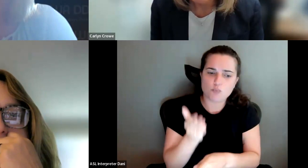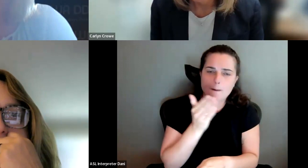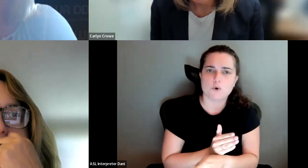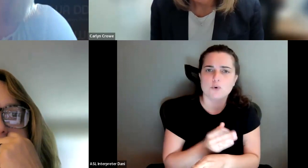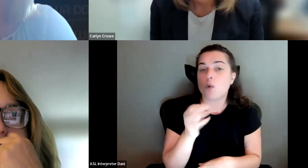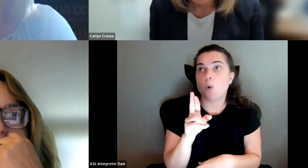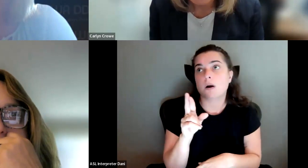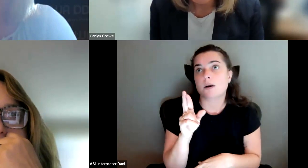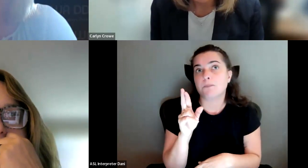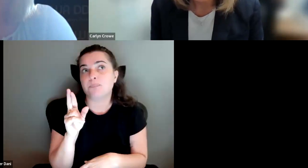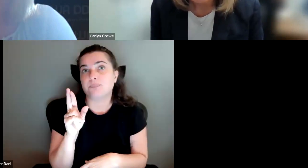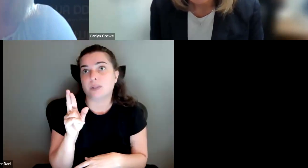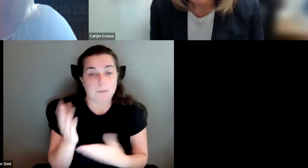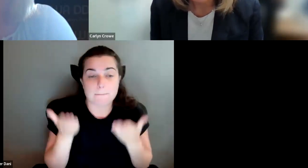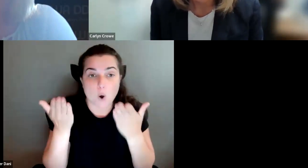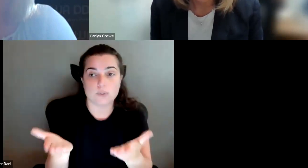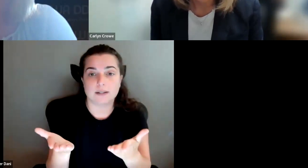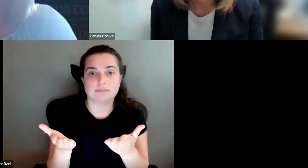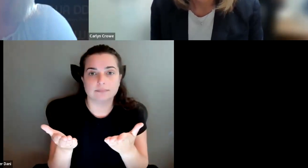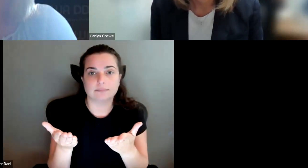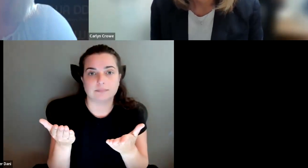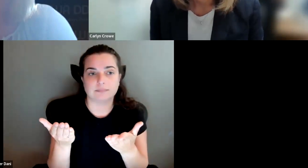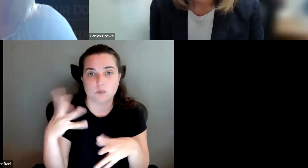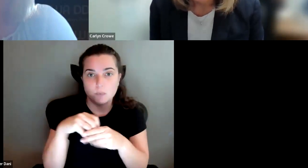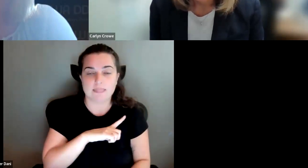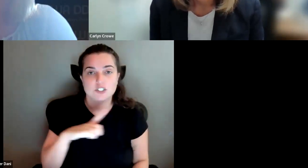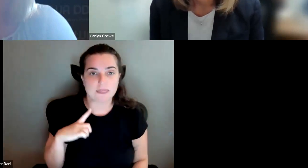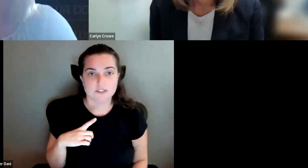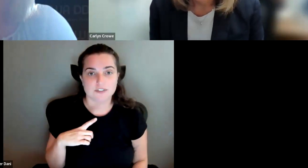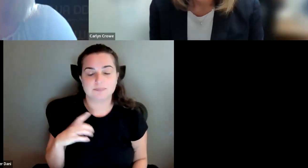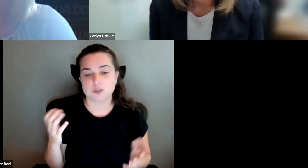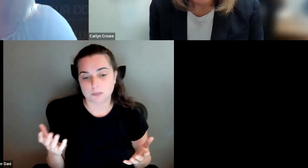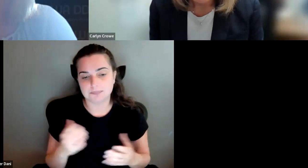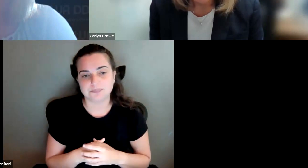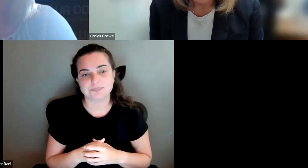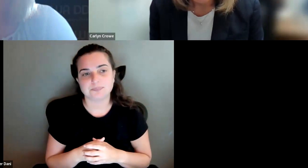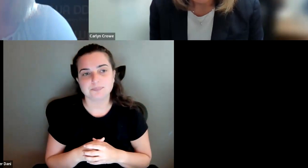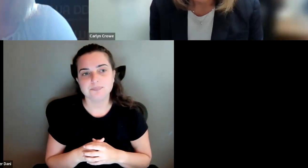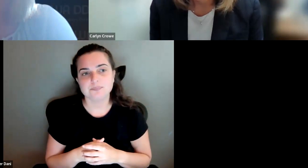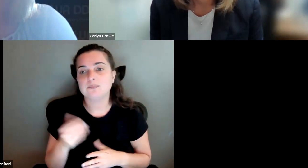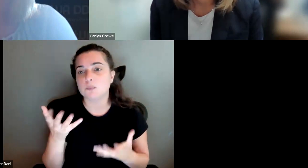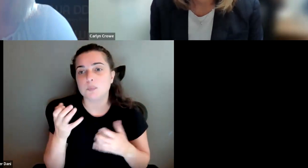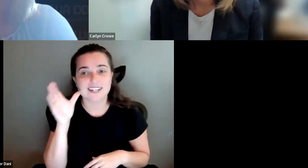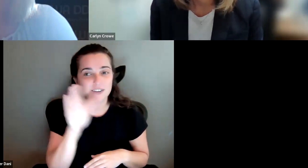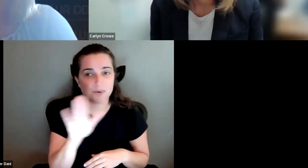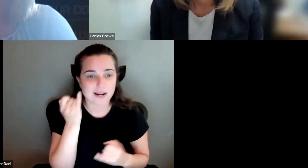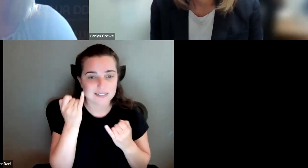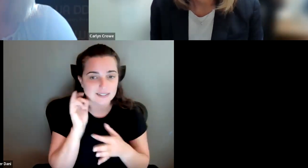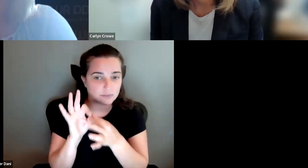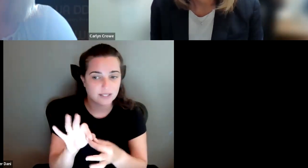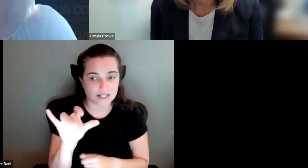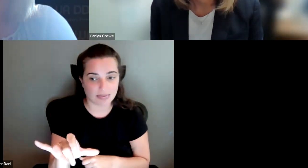specifically proposing in legislation. So we'd like to hear your ideas on that too.